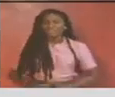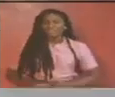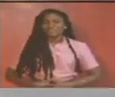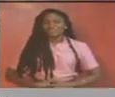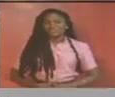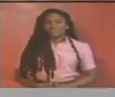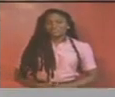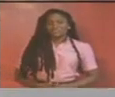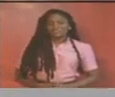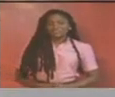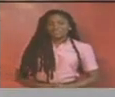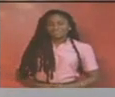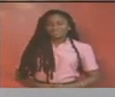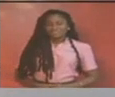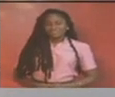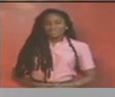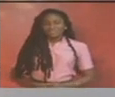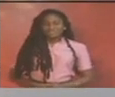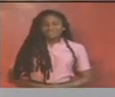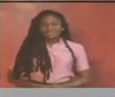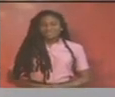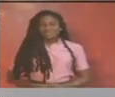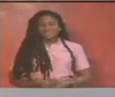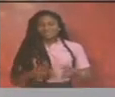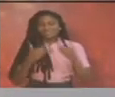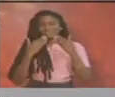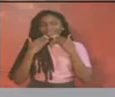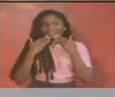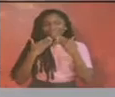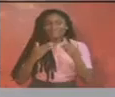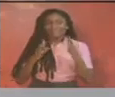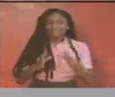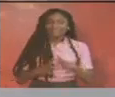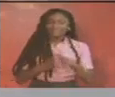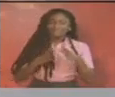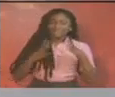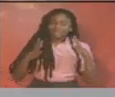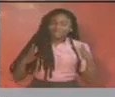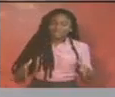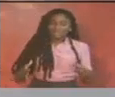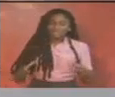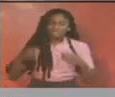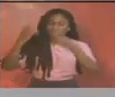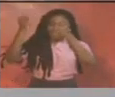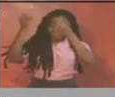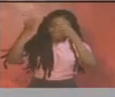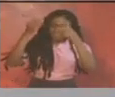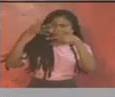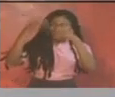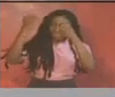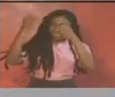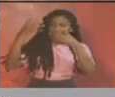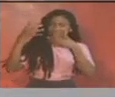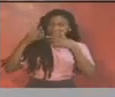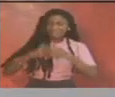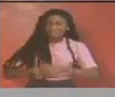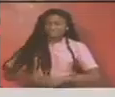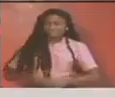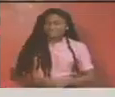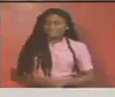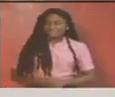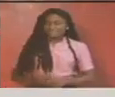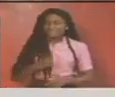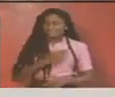That's it. Thank you very much, Dr. Extavor, for just giving us some additional information about all the steps